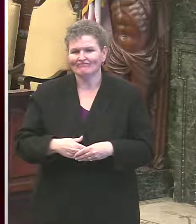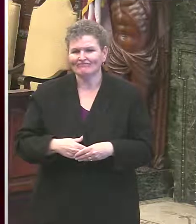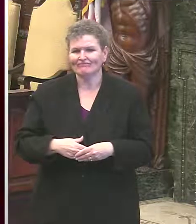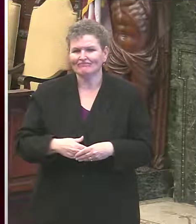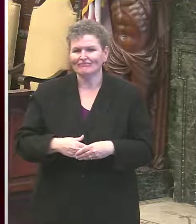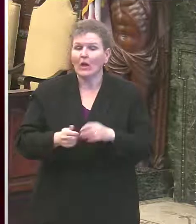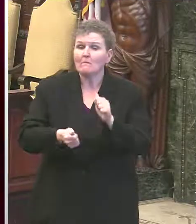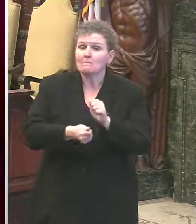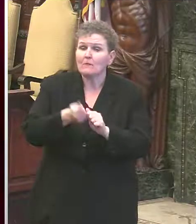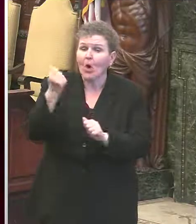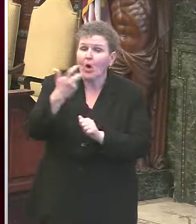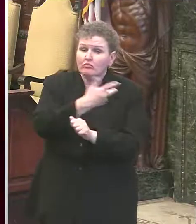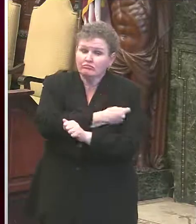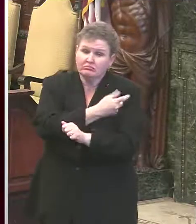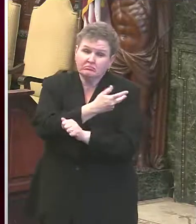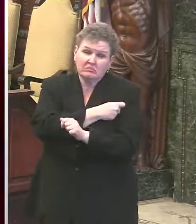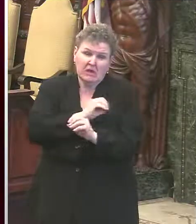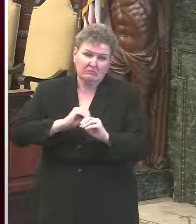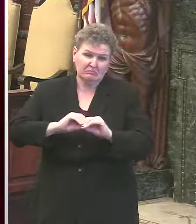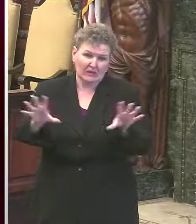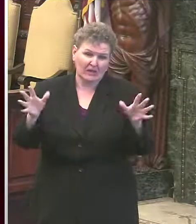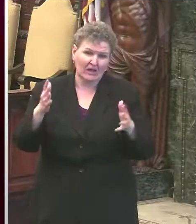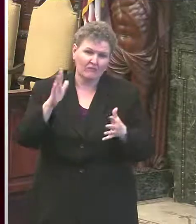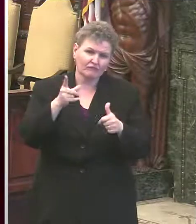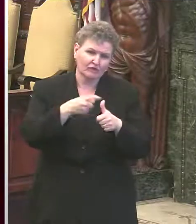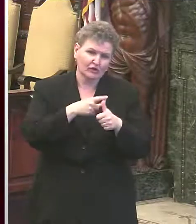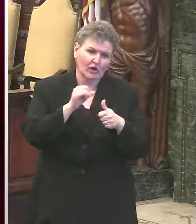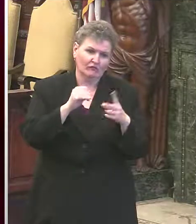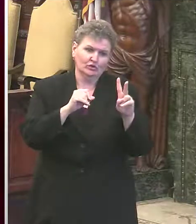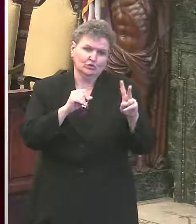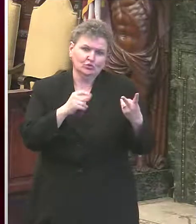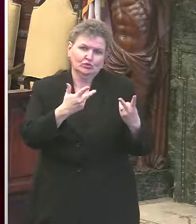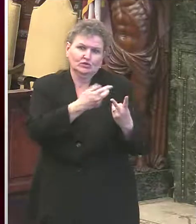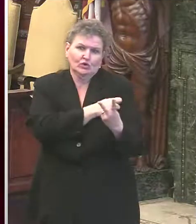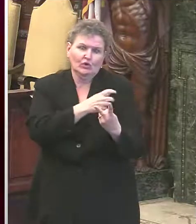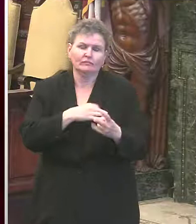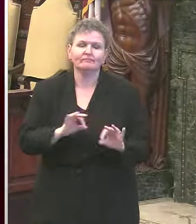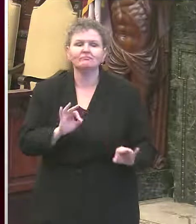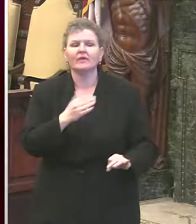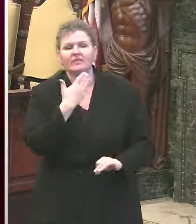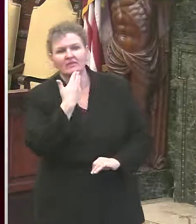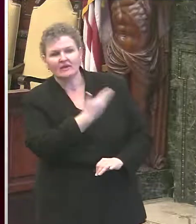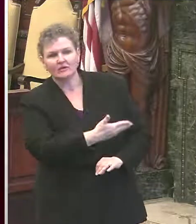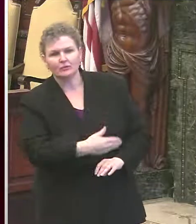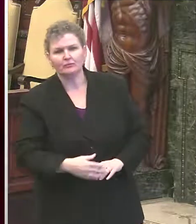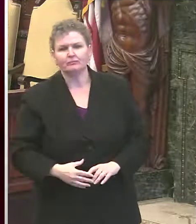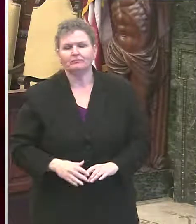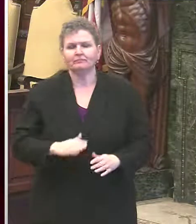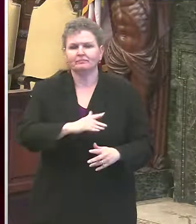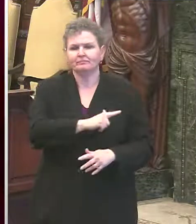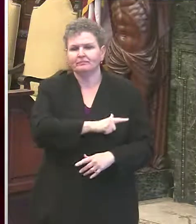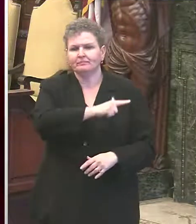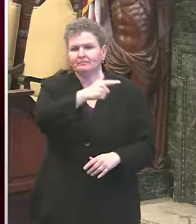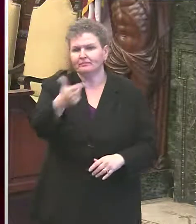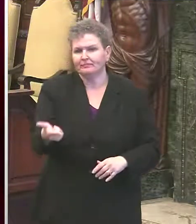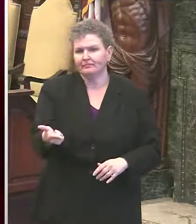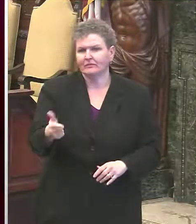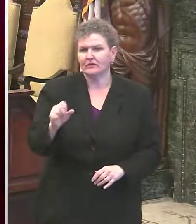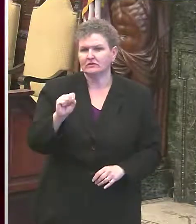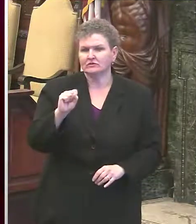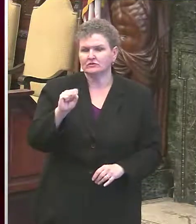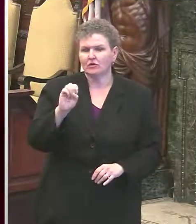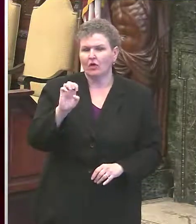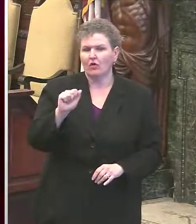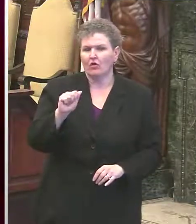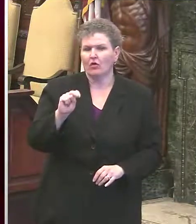or have gotten through the first stage of vaccination. Okay, thank you. Thank you, Johan. Next up, I have Sean Walsh from the